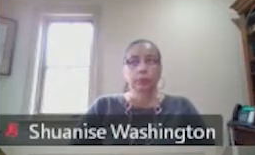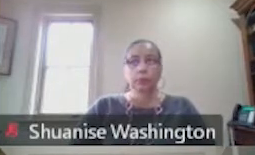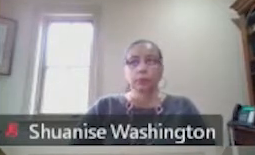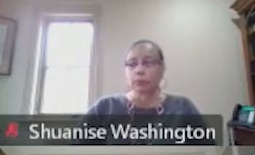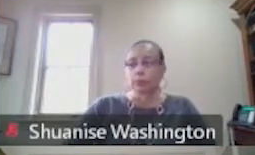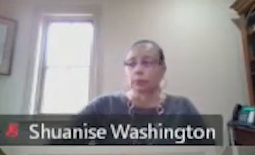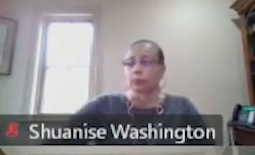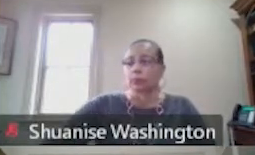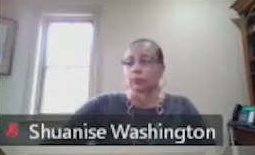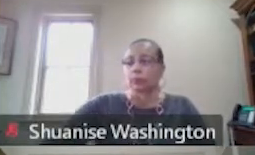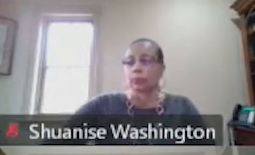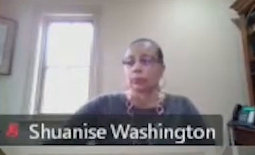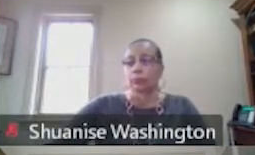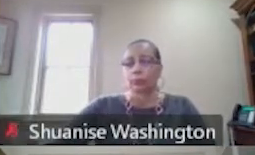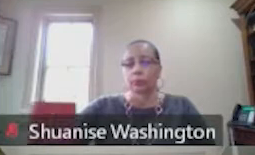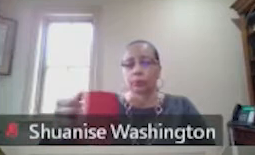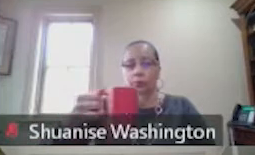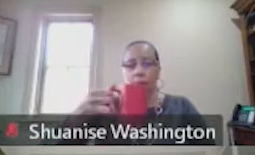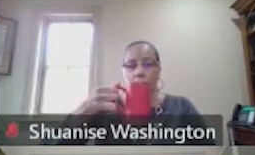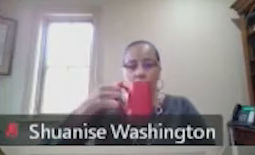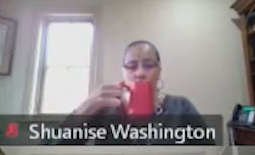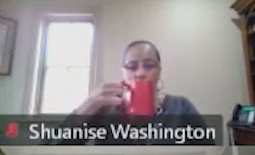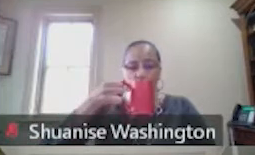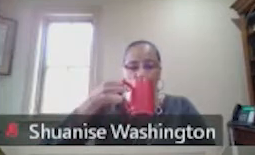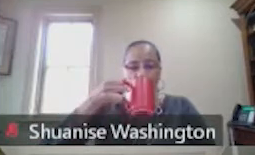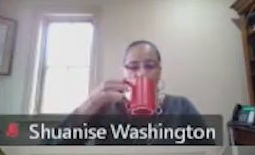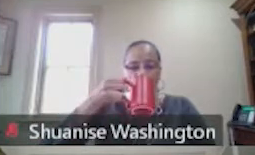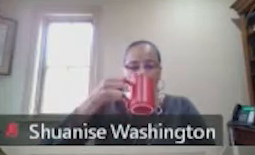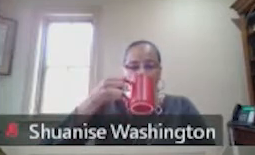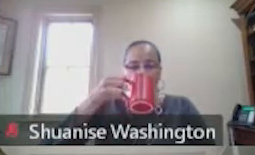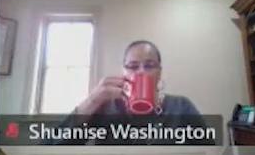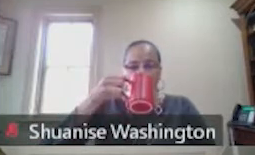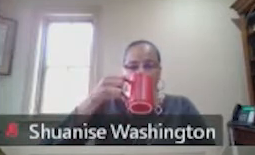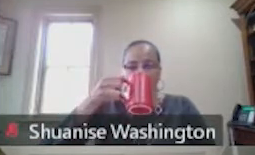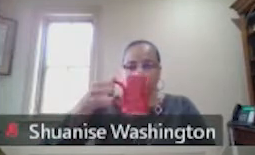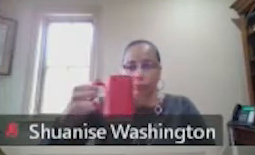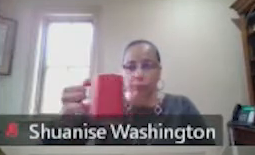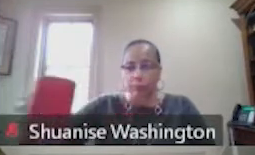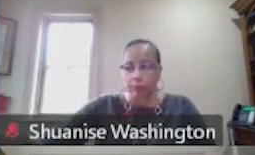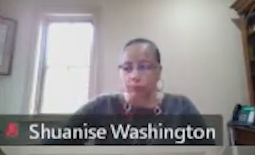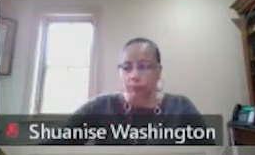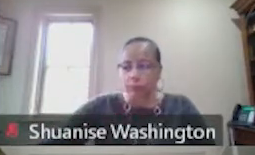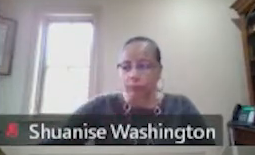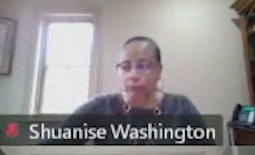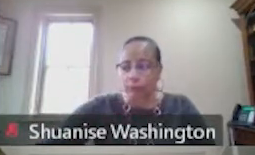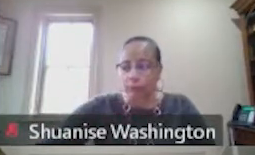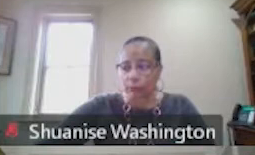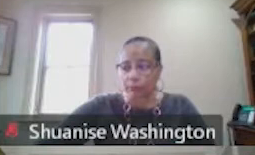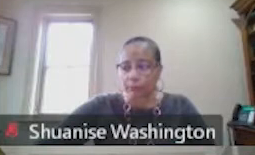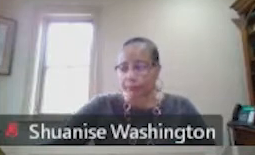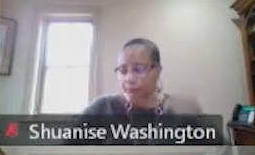to participate in the process. Registered speakers may also listen or participate in the meeting using a phone